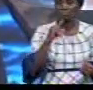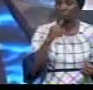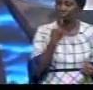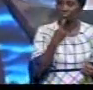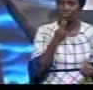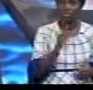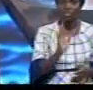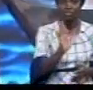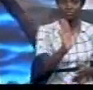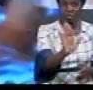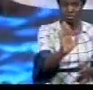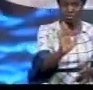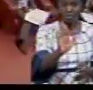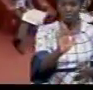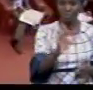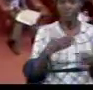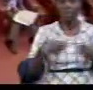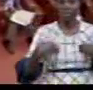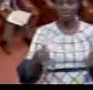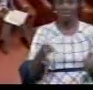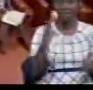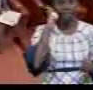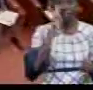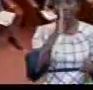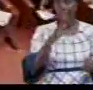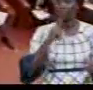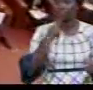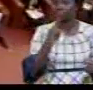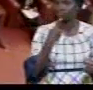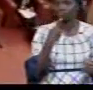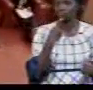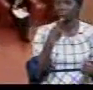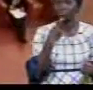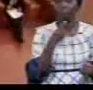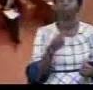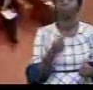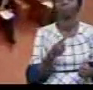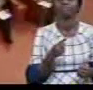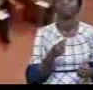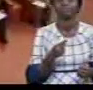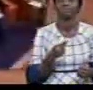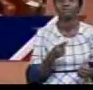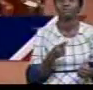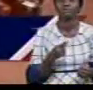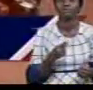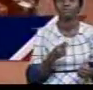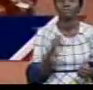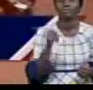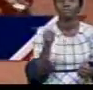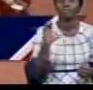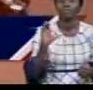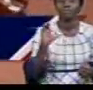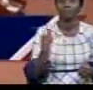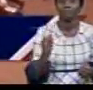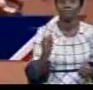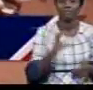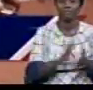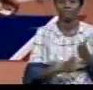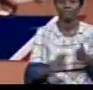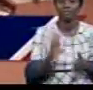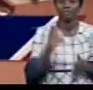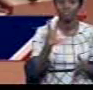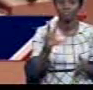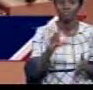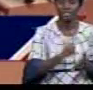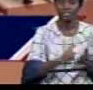healing will be thorough. Acts chapter 3. And we're reading from verse